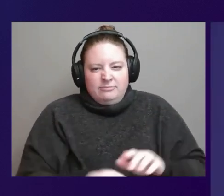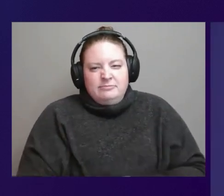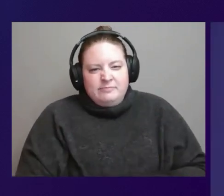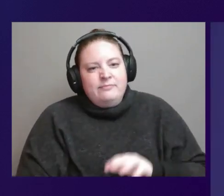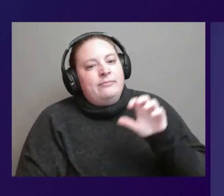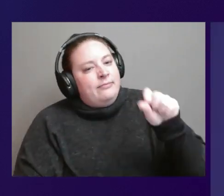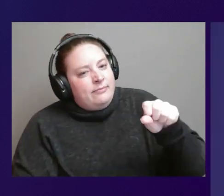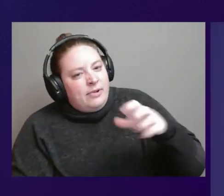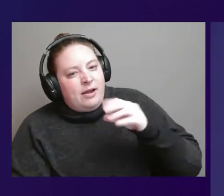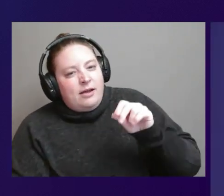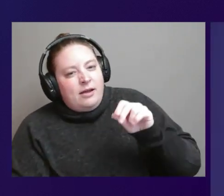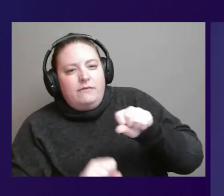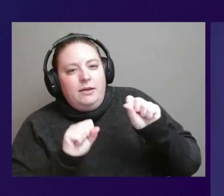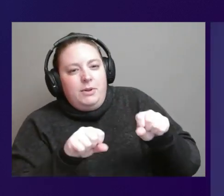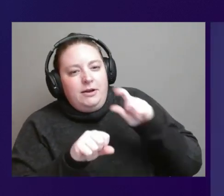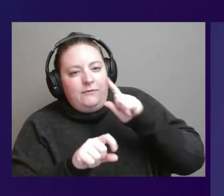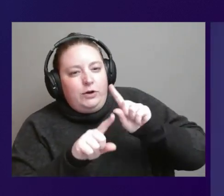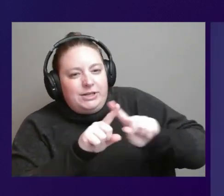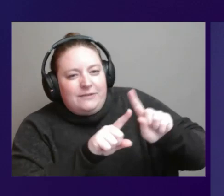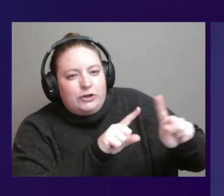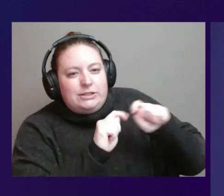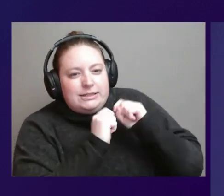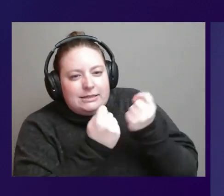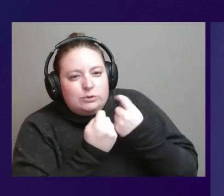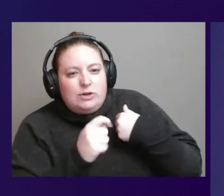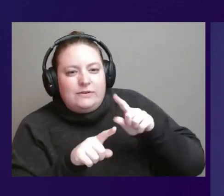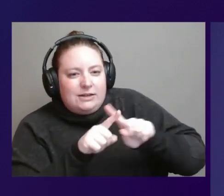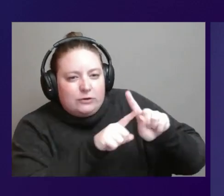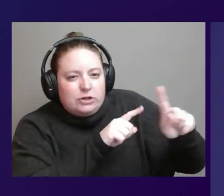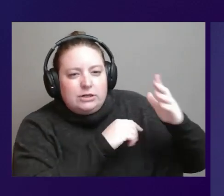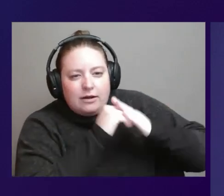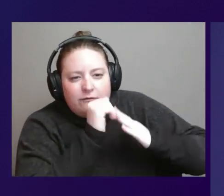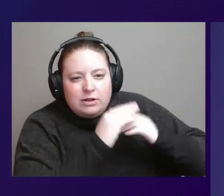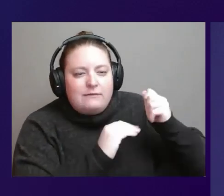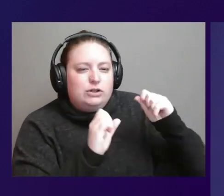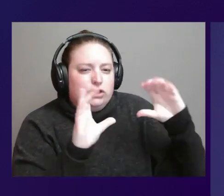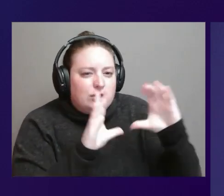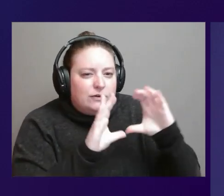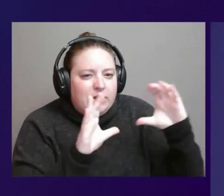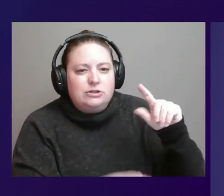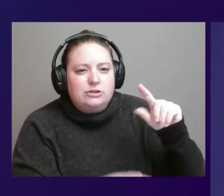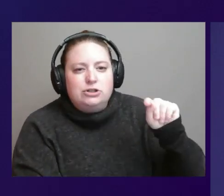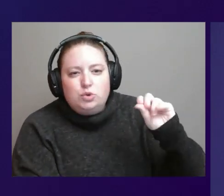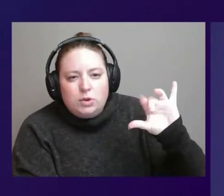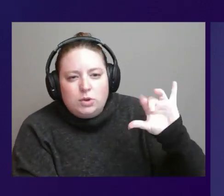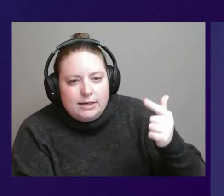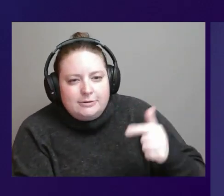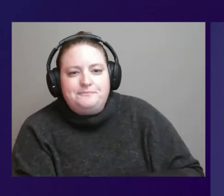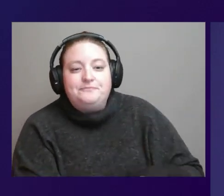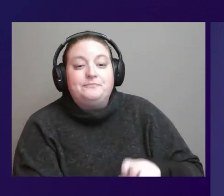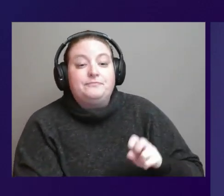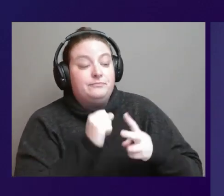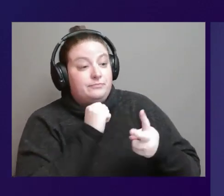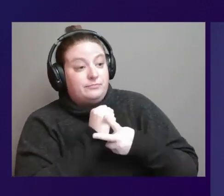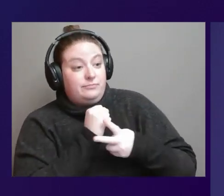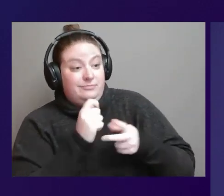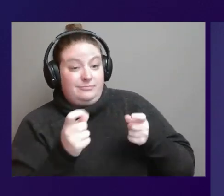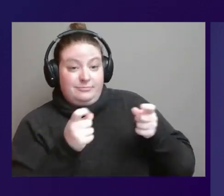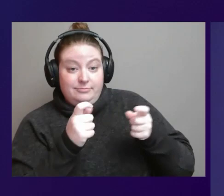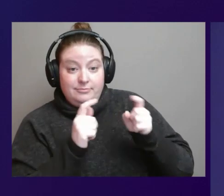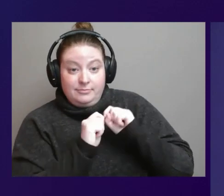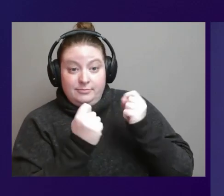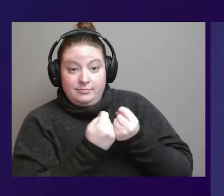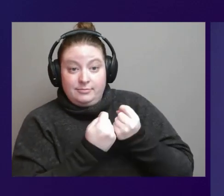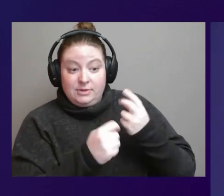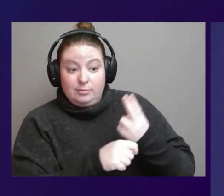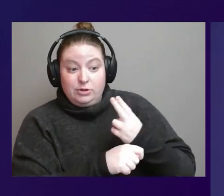for different teams to have different comfort levels and certifications and tooling and things like that. So your storage administration team that's been using NetApp